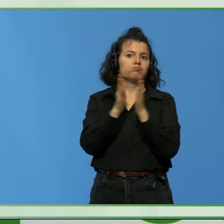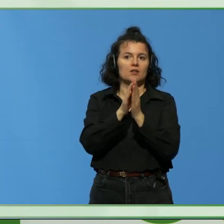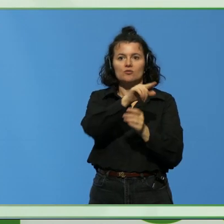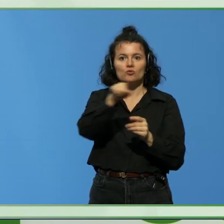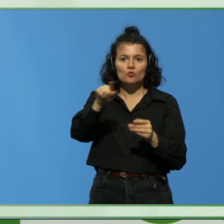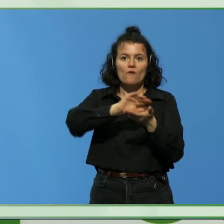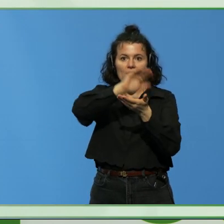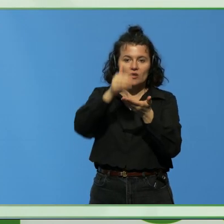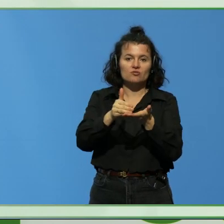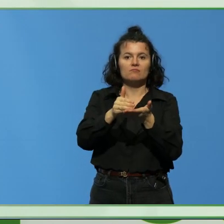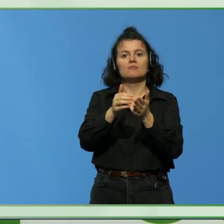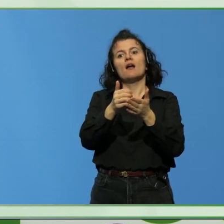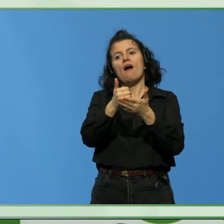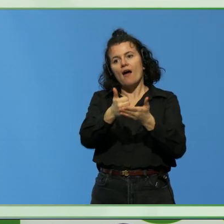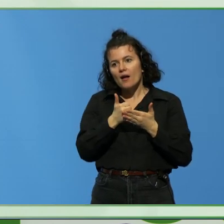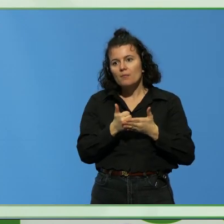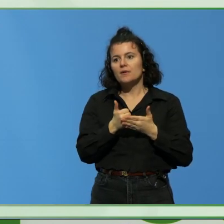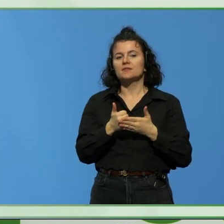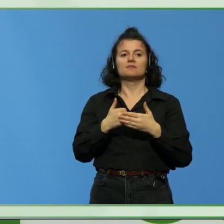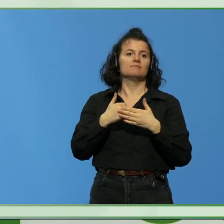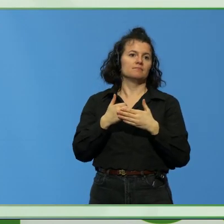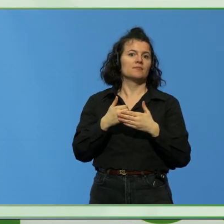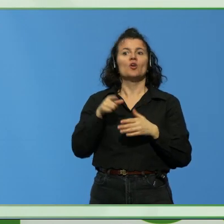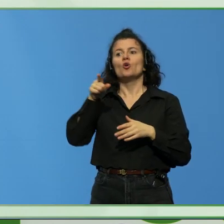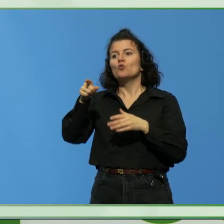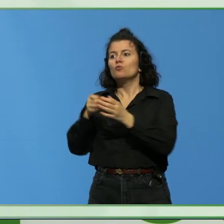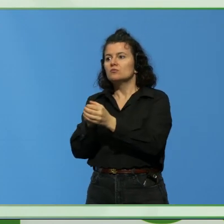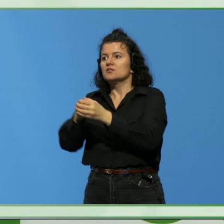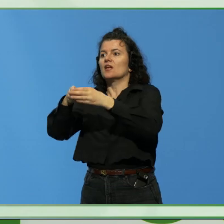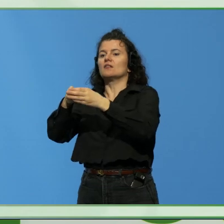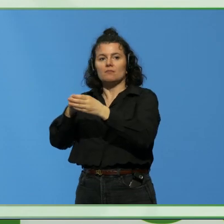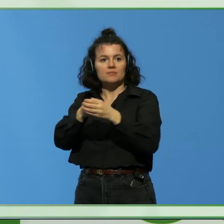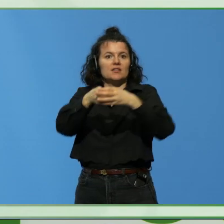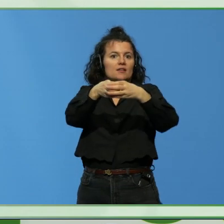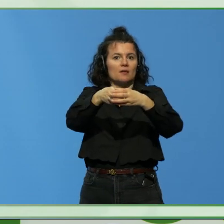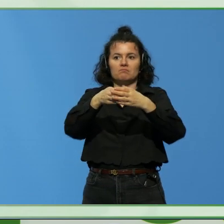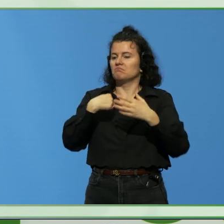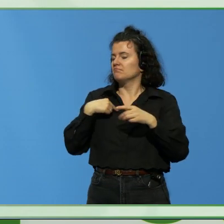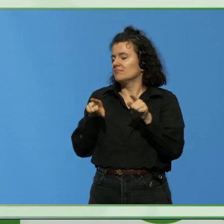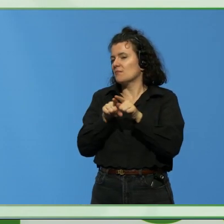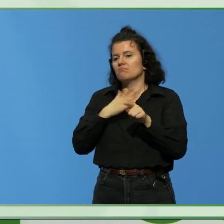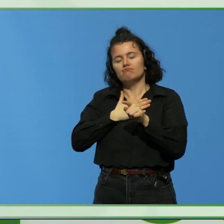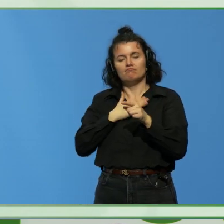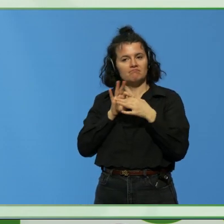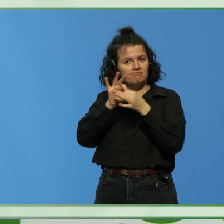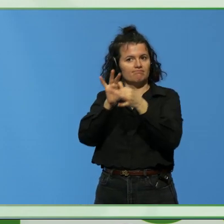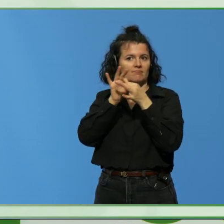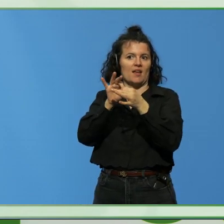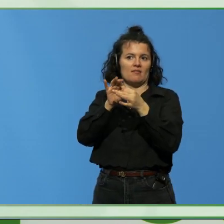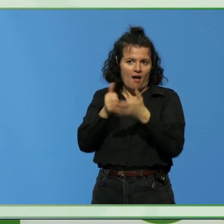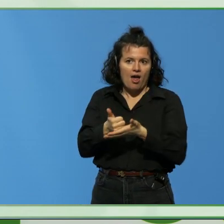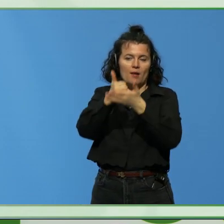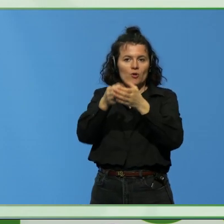you to help us build that corpus. If you're a founder or a startup, we would love to help you grow and scale. If you're